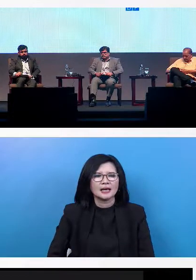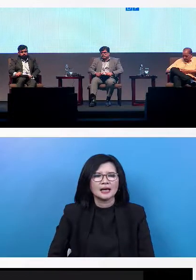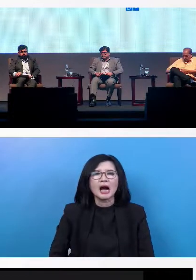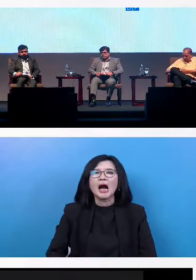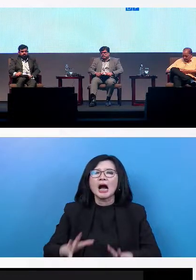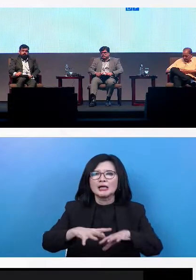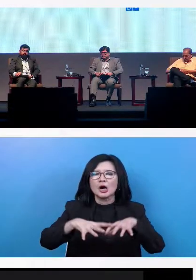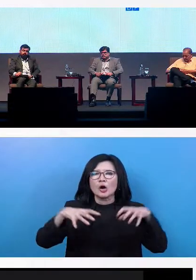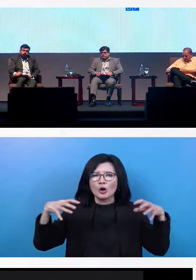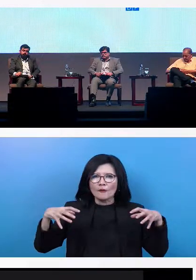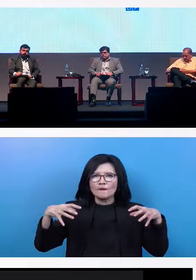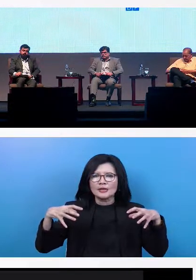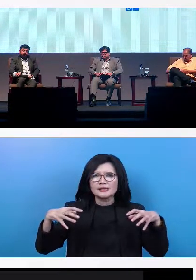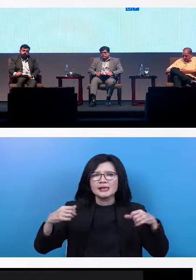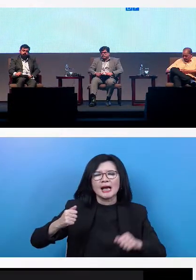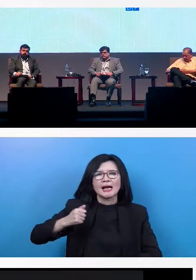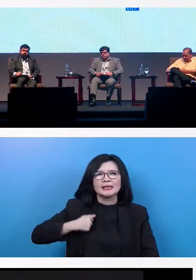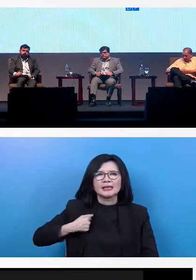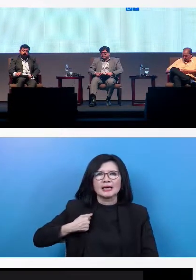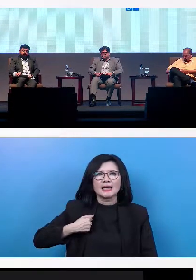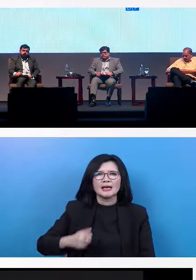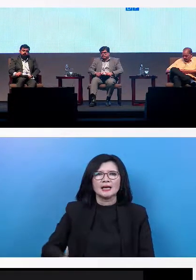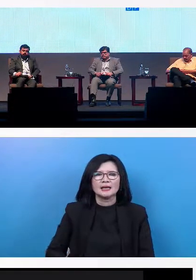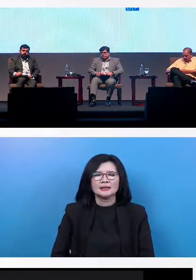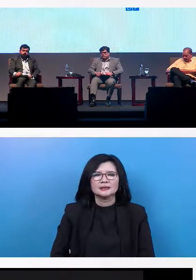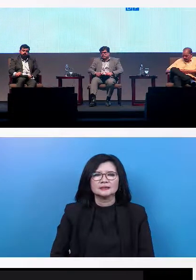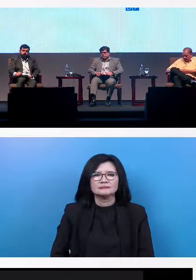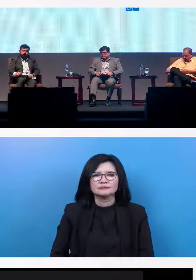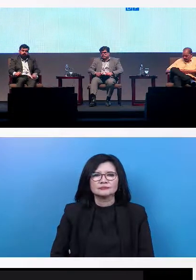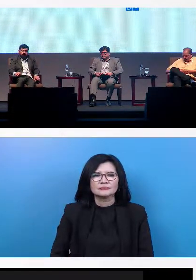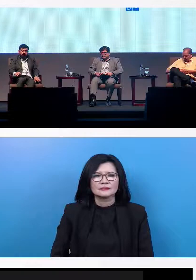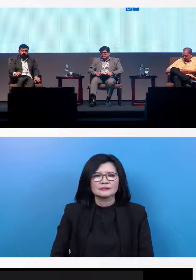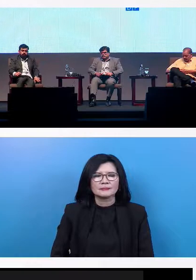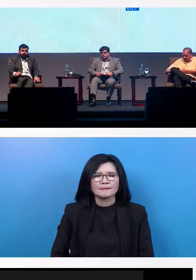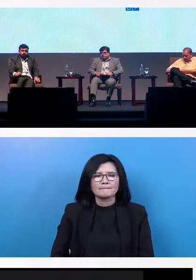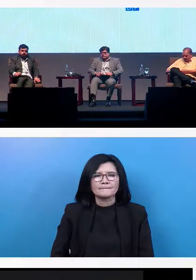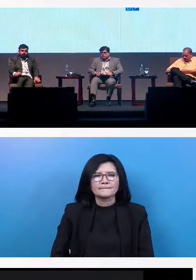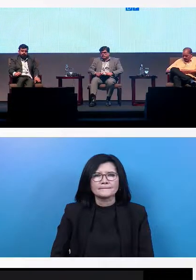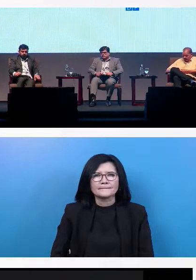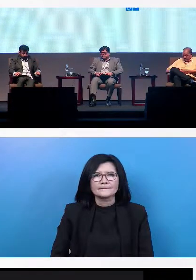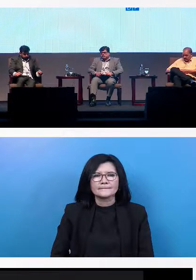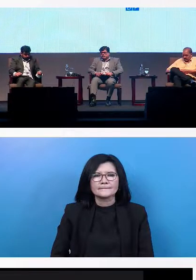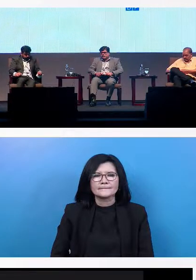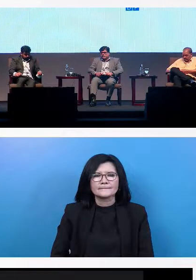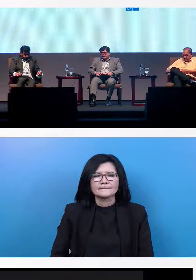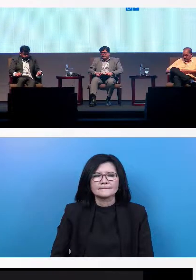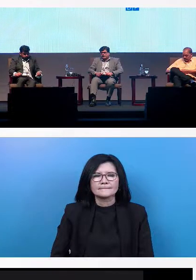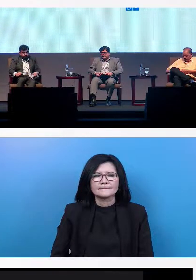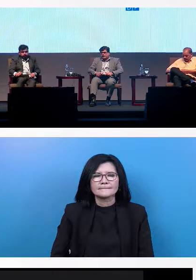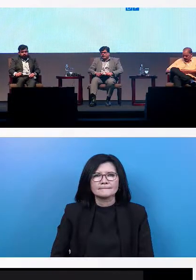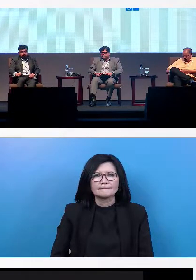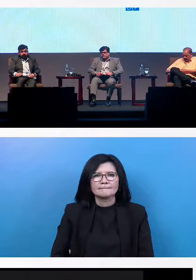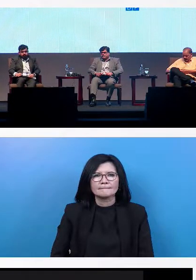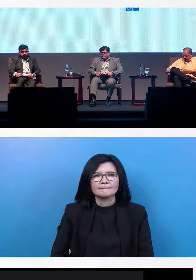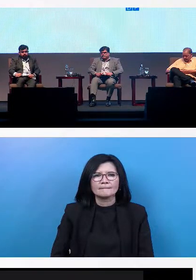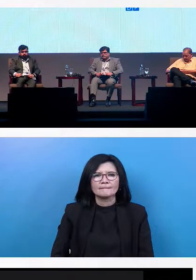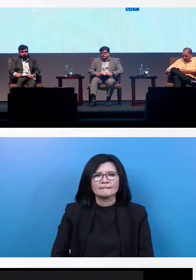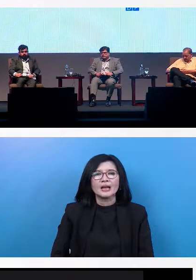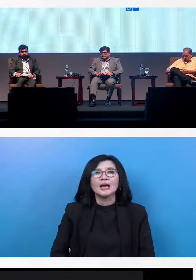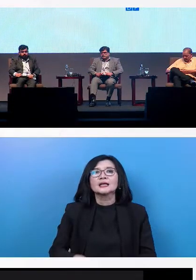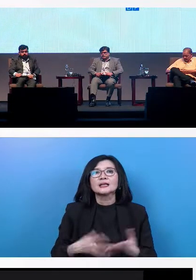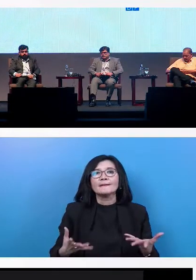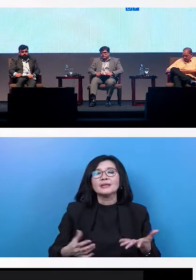Canada. But he was having no luck getting through to the government, the Canadian government, to actually talk about